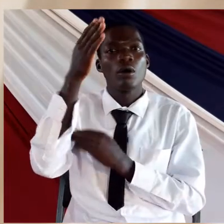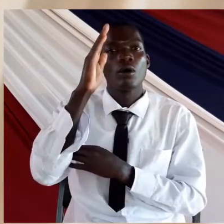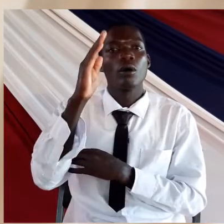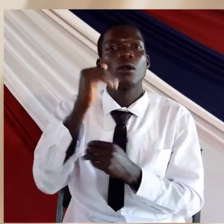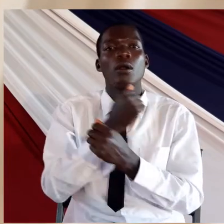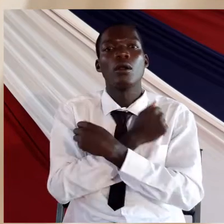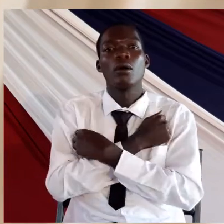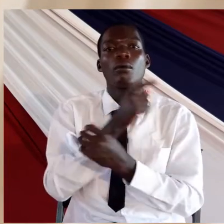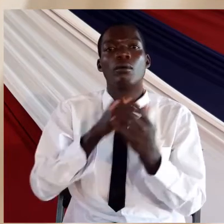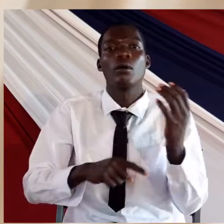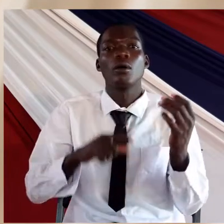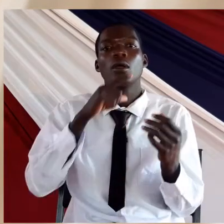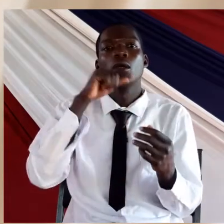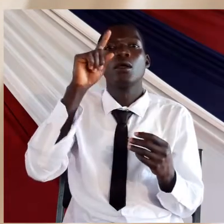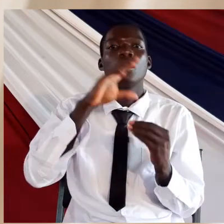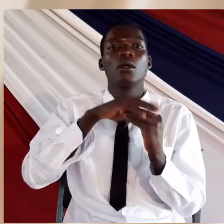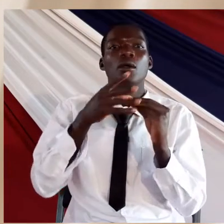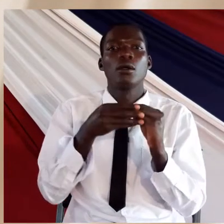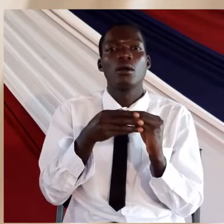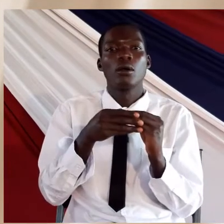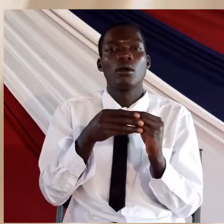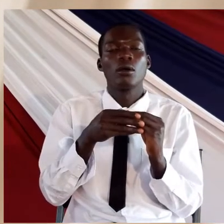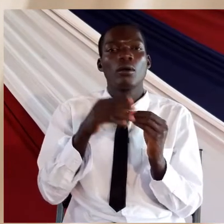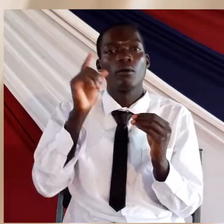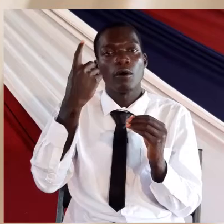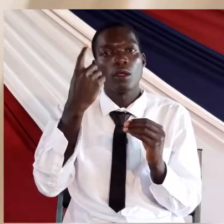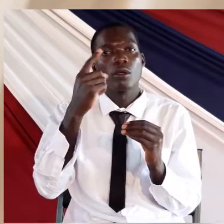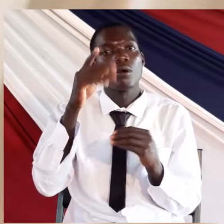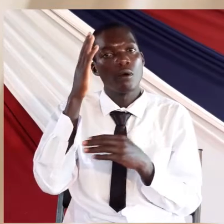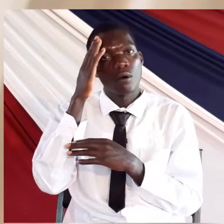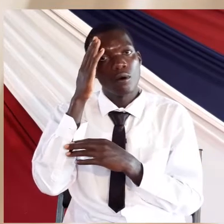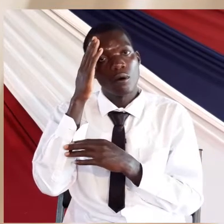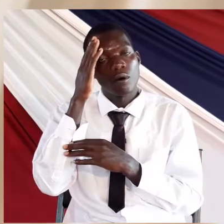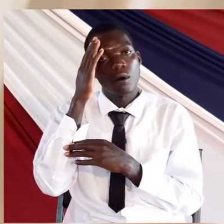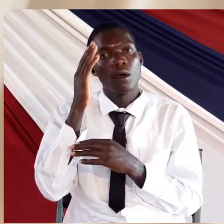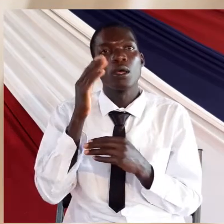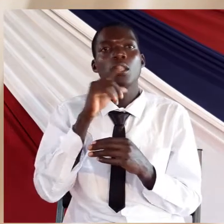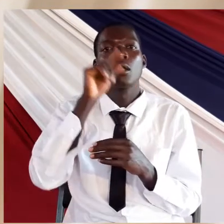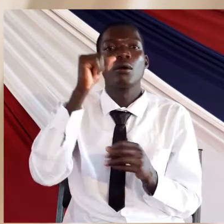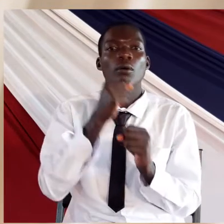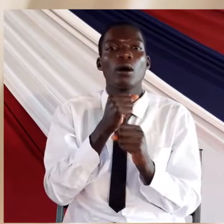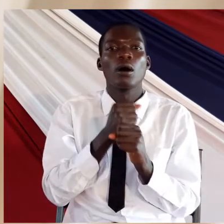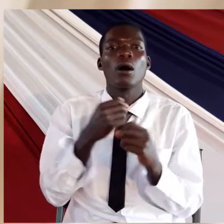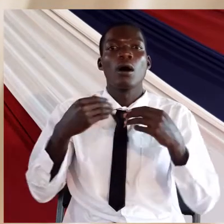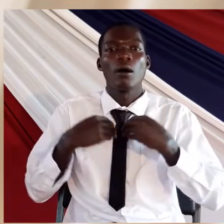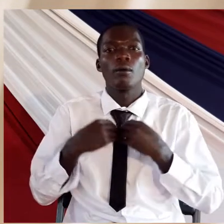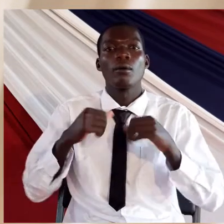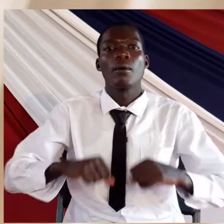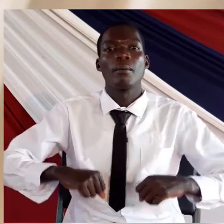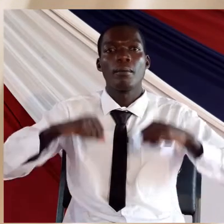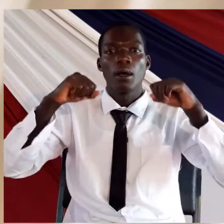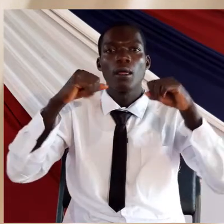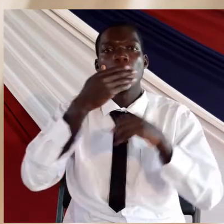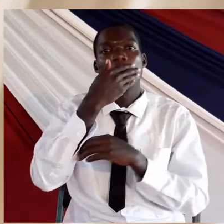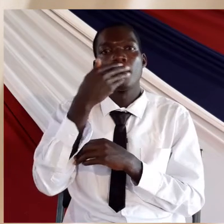loves what he is creating. And in fact, even though it is the conclusion of his work, he does a masterpiece. The